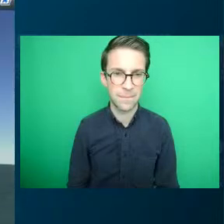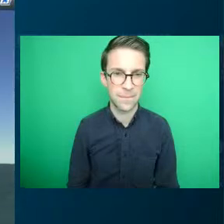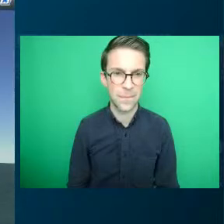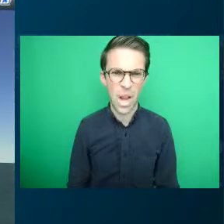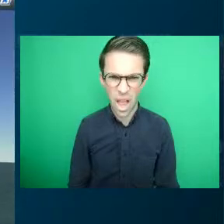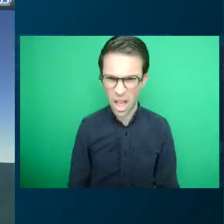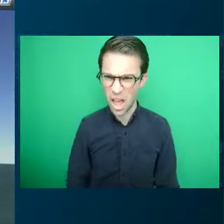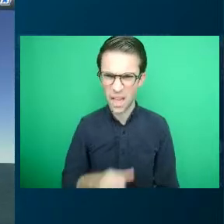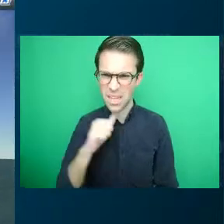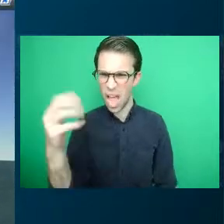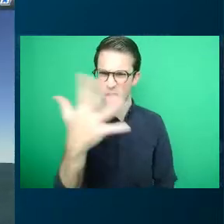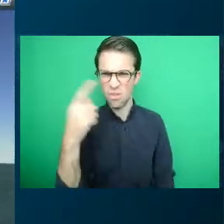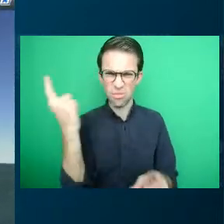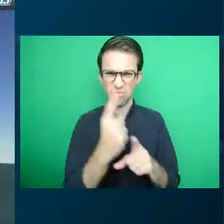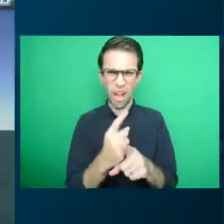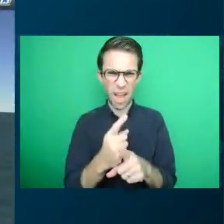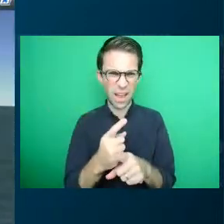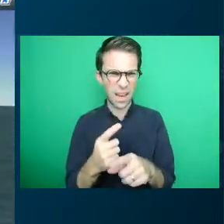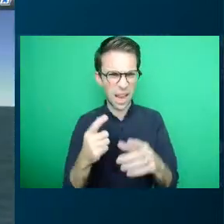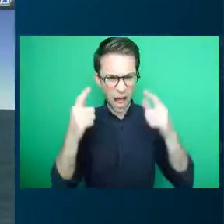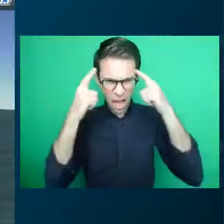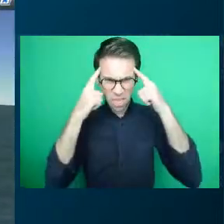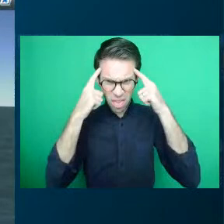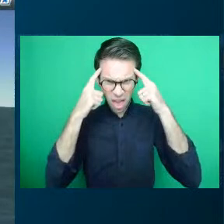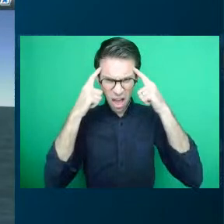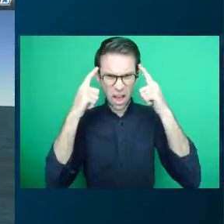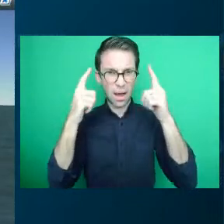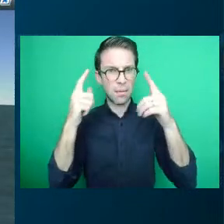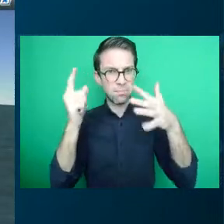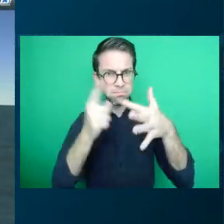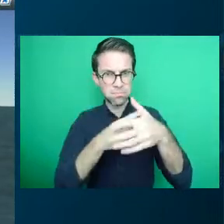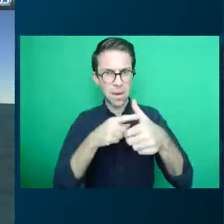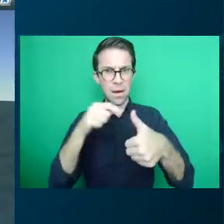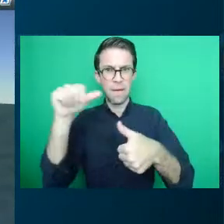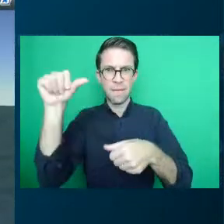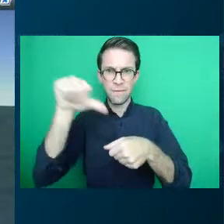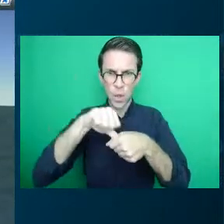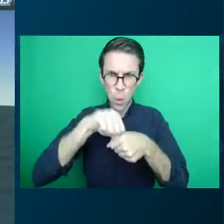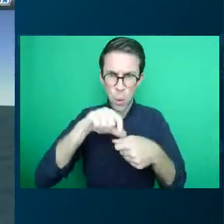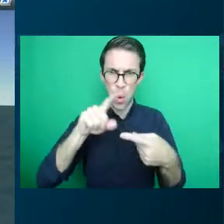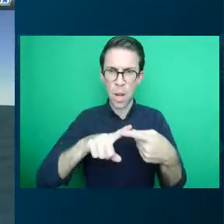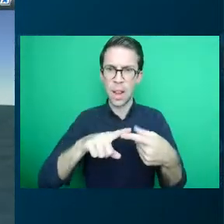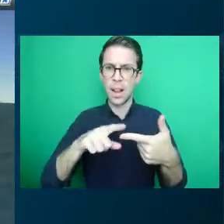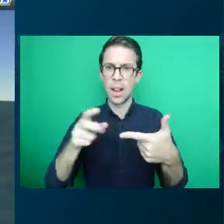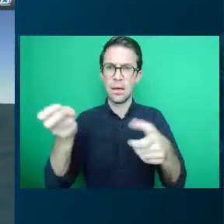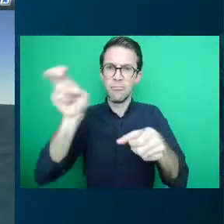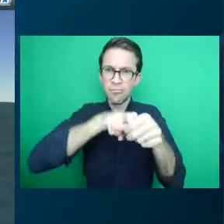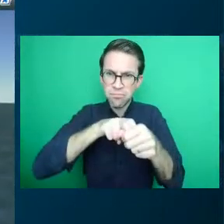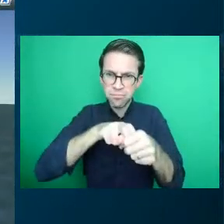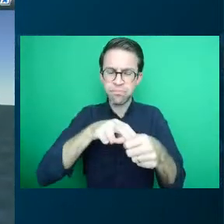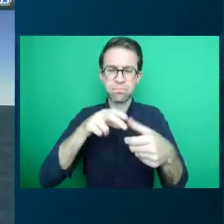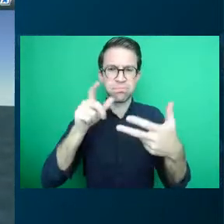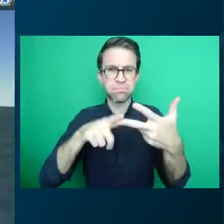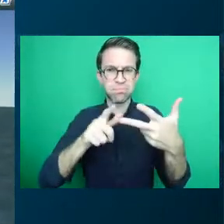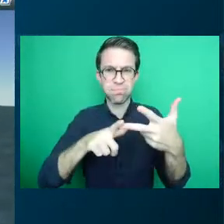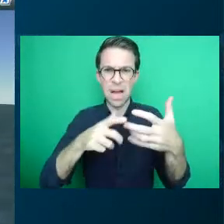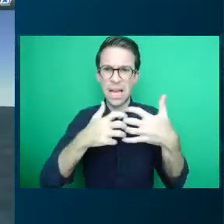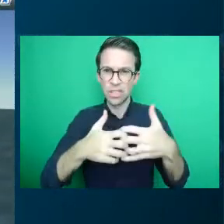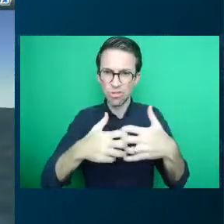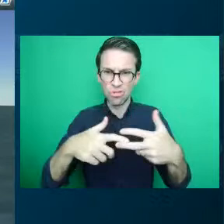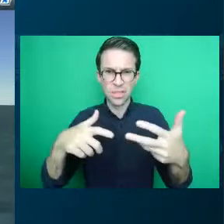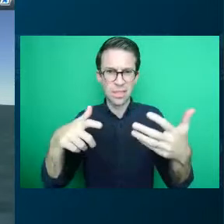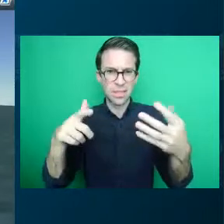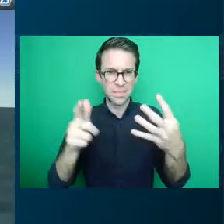Apparently, we did everything we thought we needed to do. We put fuel on our rocket. We had a place for the Kerbal to sit. We put an engine on it.